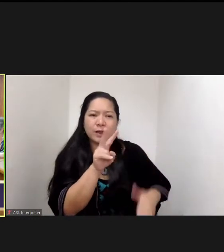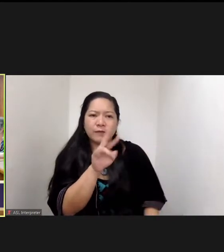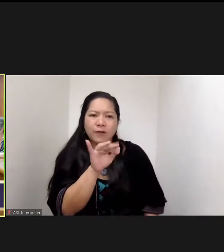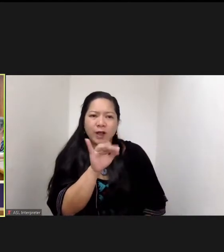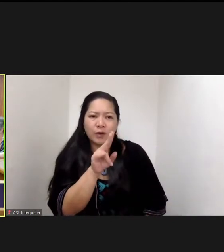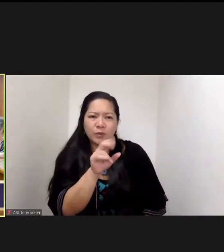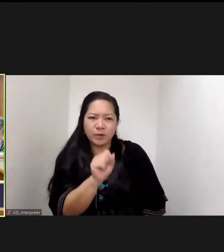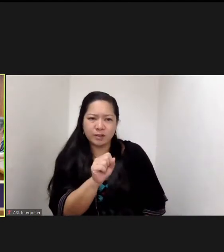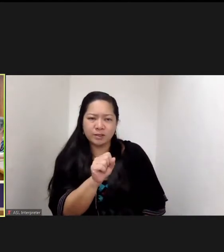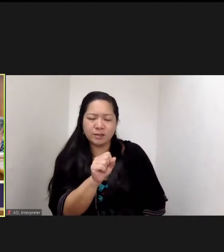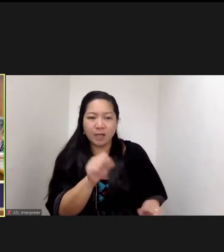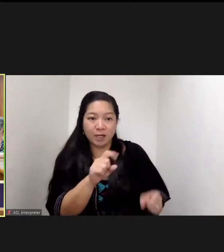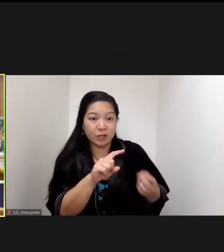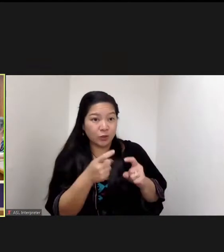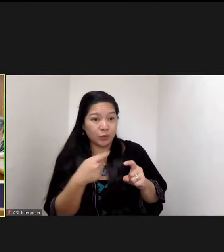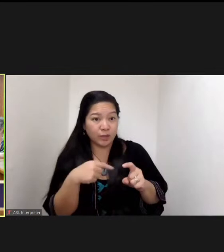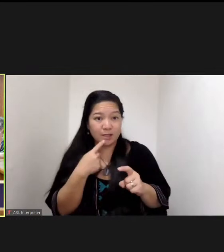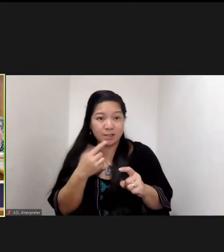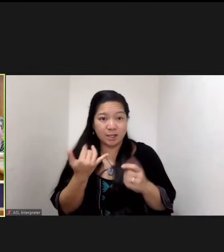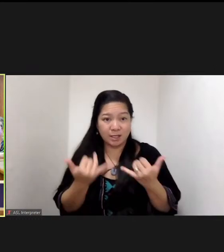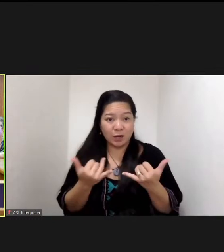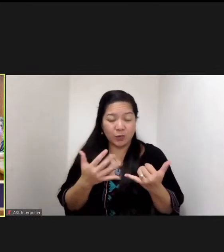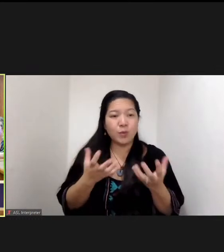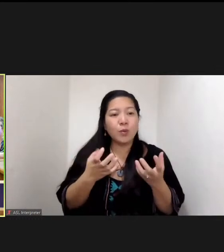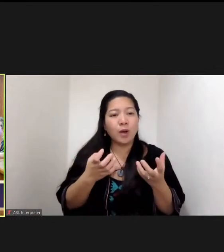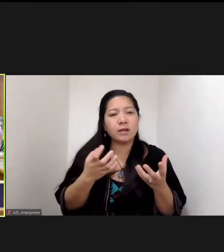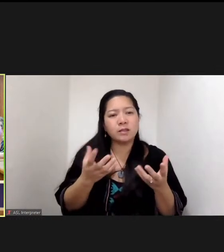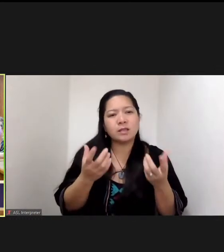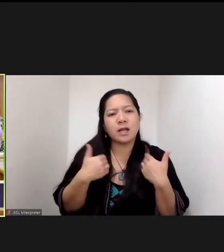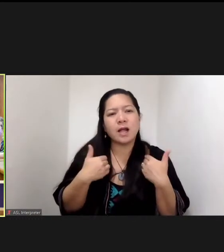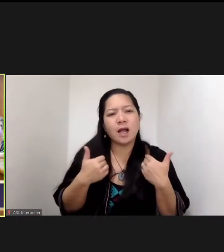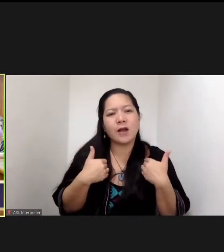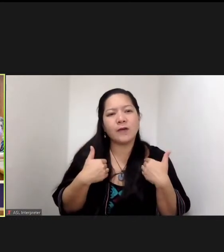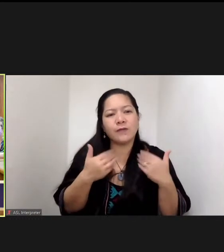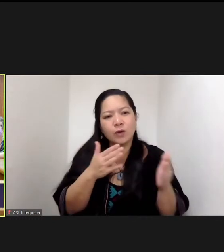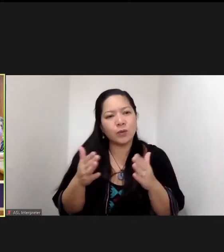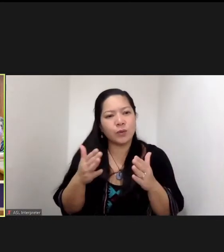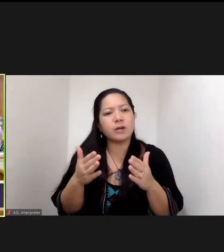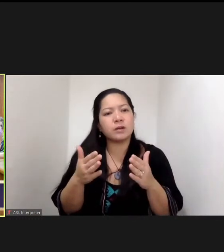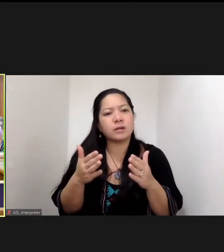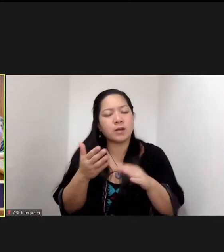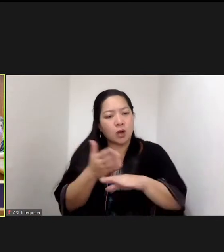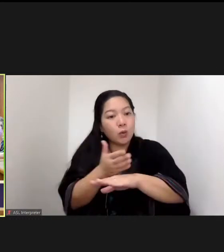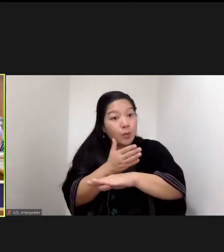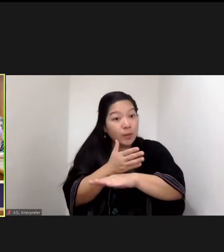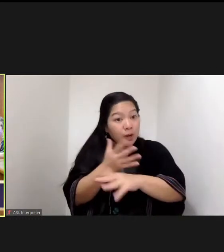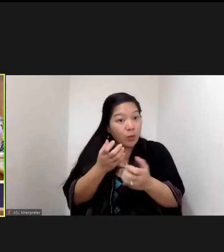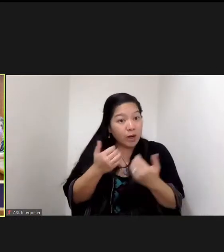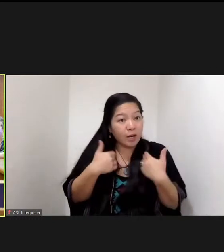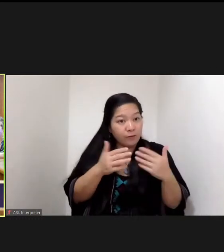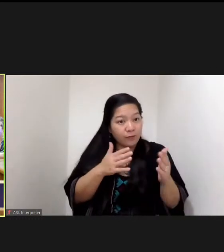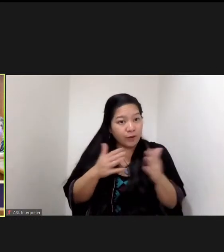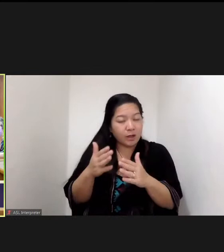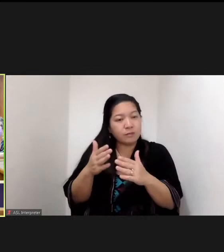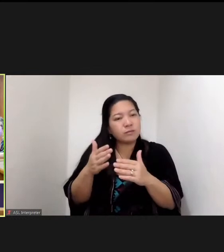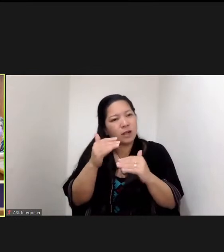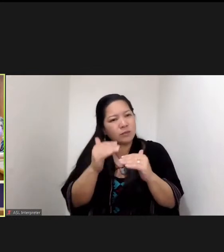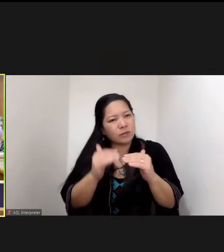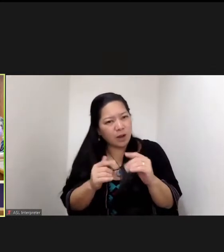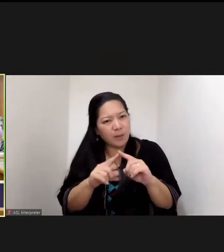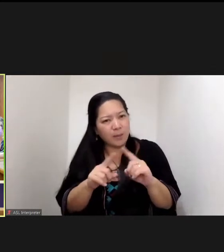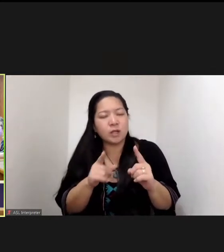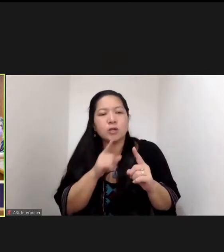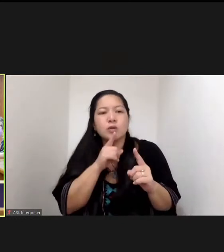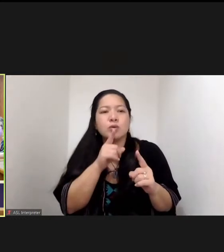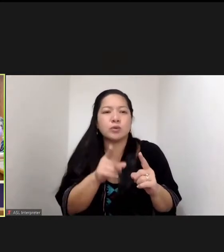We can say right now that, yeah, we absolutely want to have a phased ramp up and we want to have a phased ramp down. But the truth is,